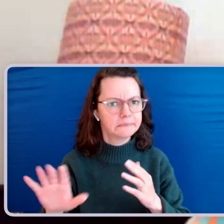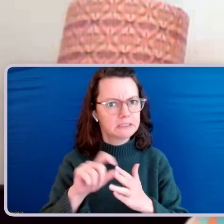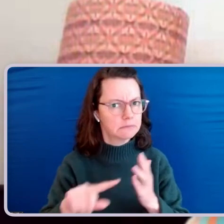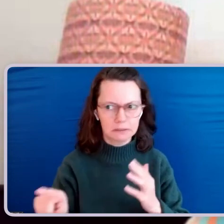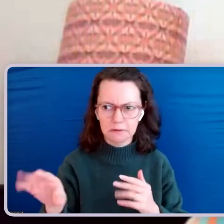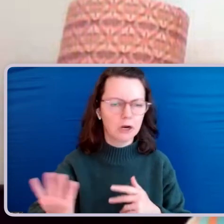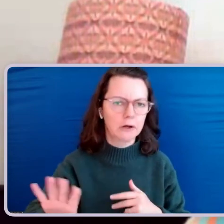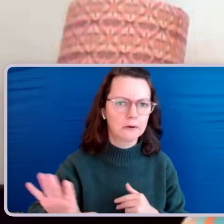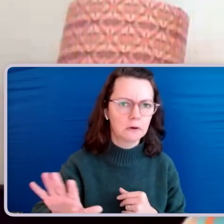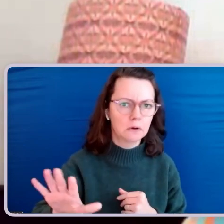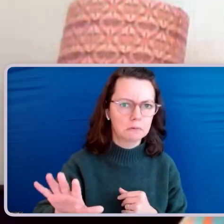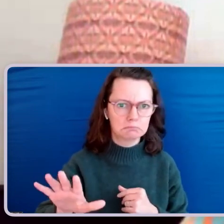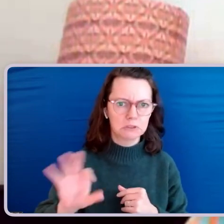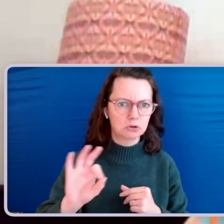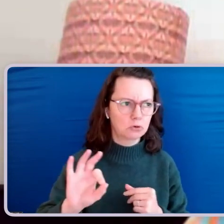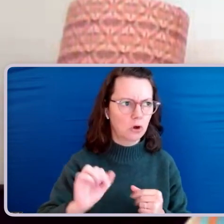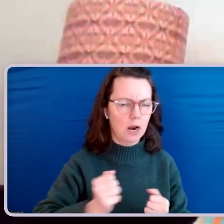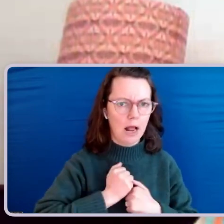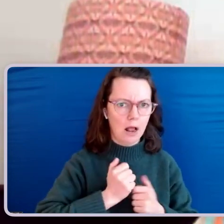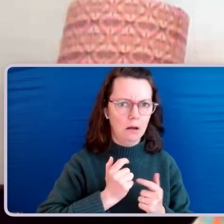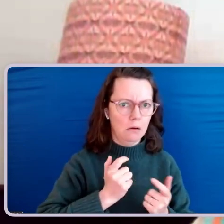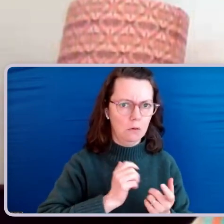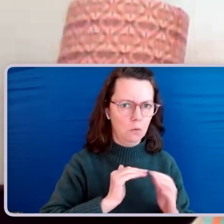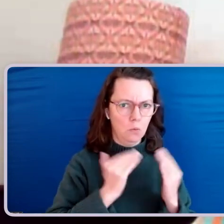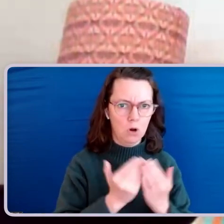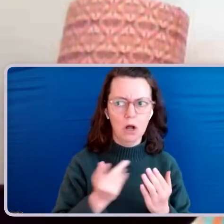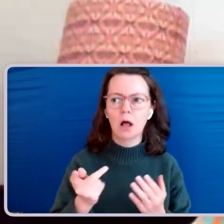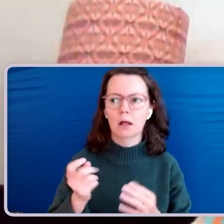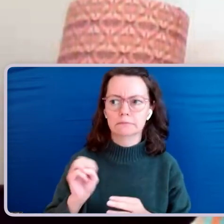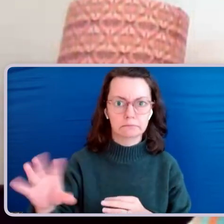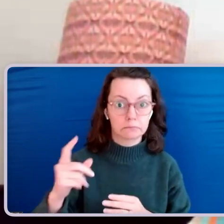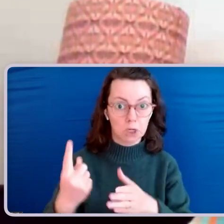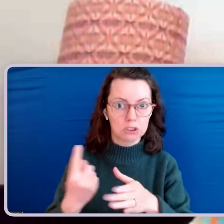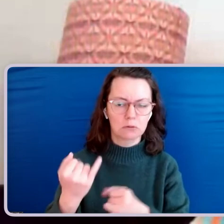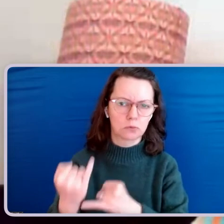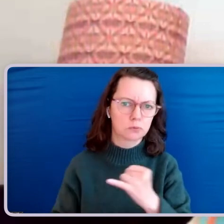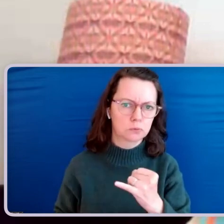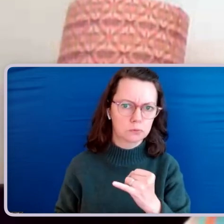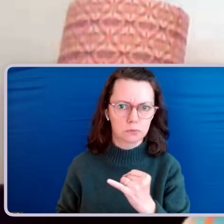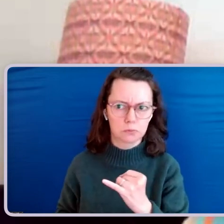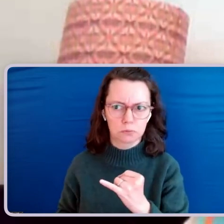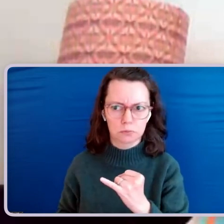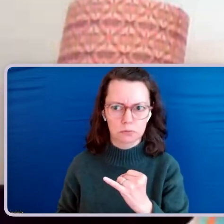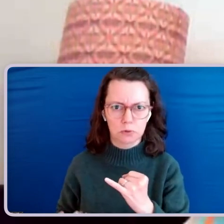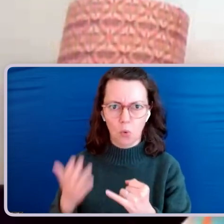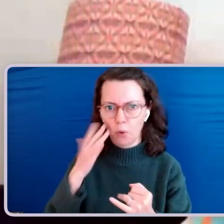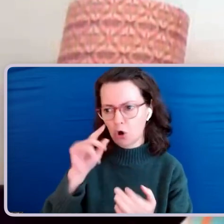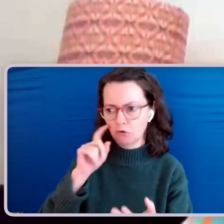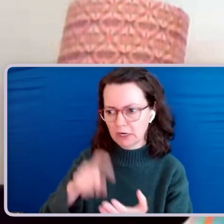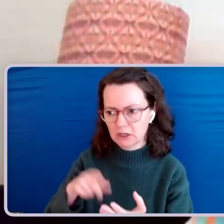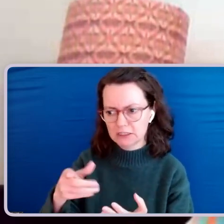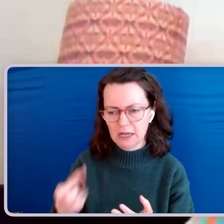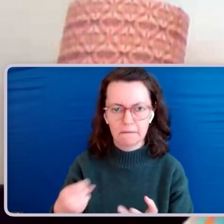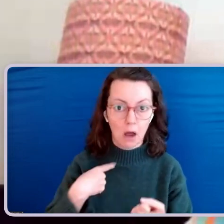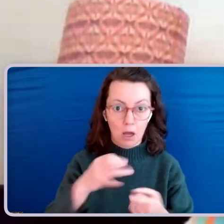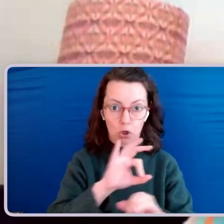were exacerbated a lot in during the COVID time, and it's certainly not something I'm an expert about, so I can't